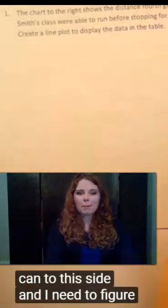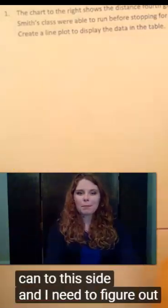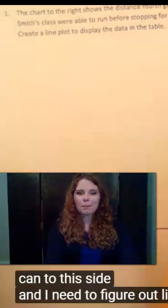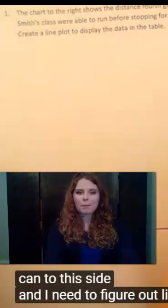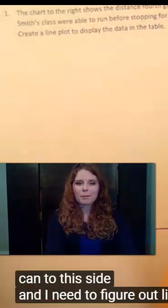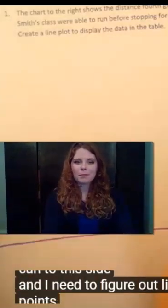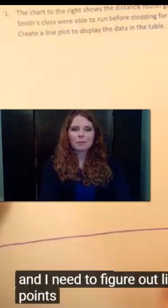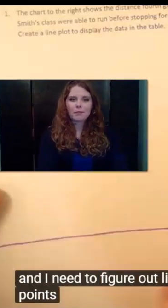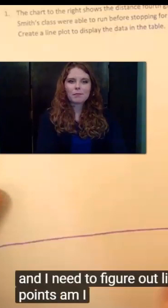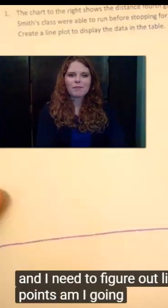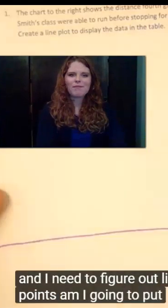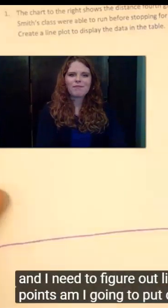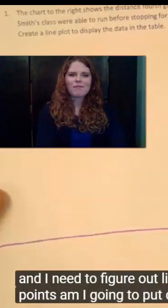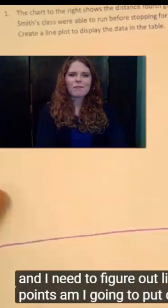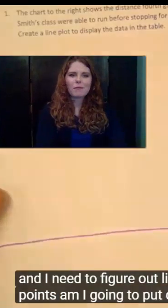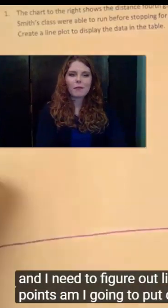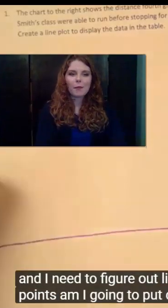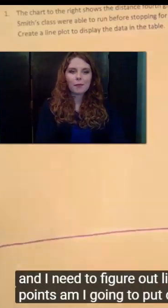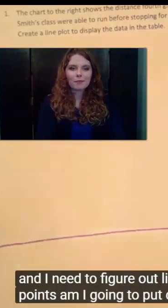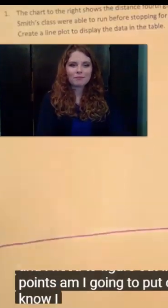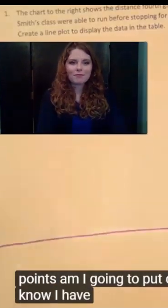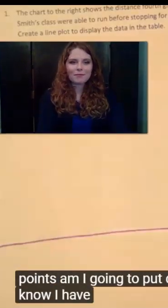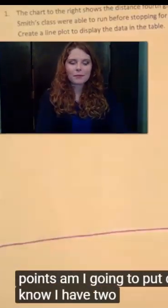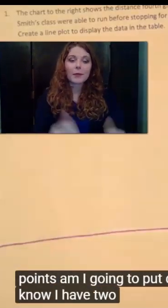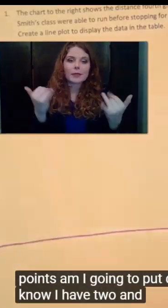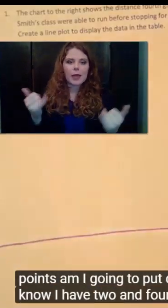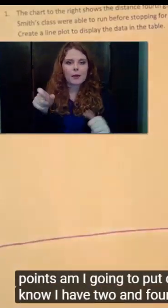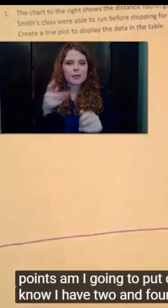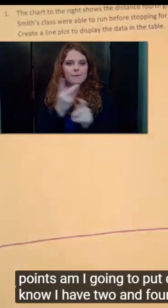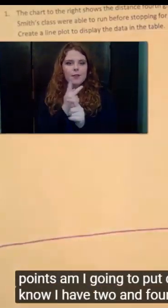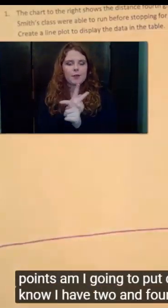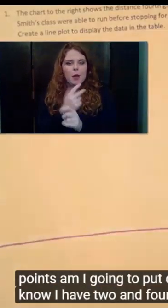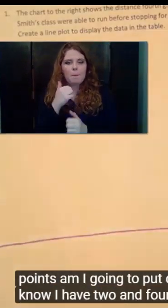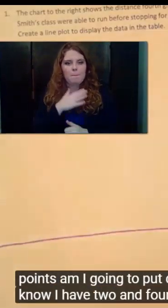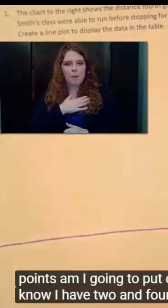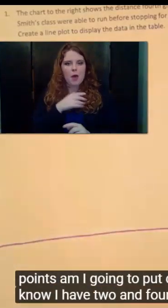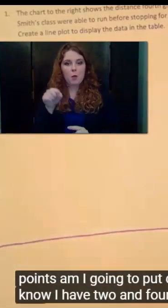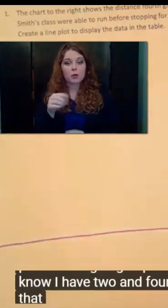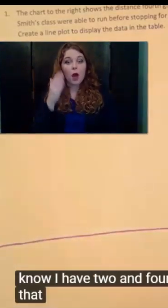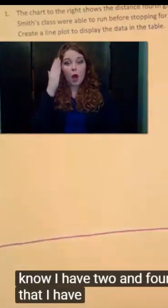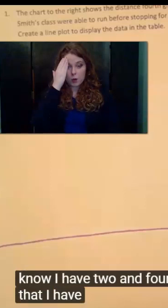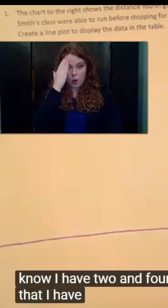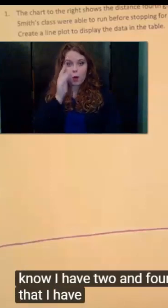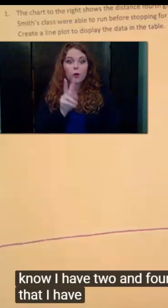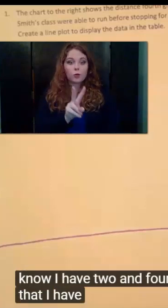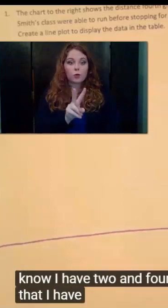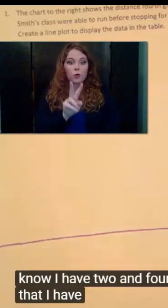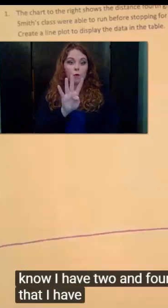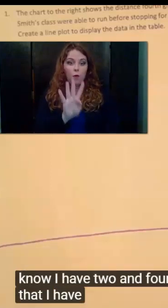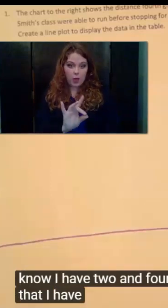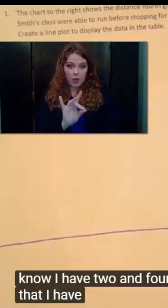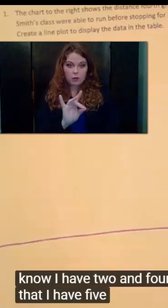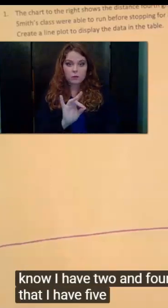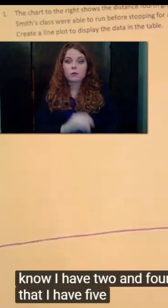And I need to figure out, like, what points am I going to put on here? So I know I have 2 and 4/8. I know that I have